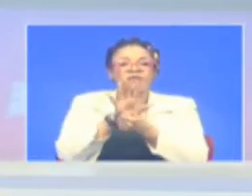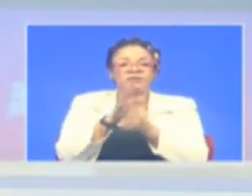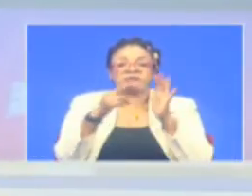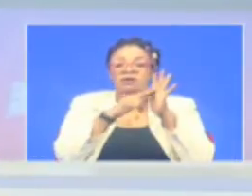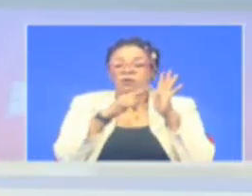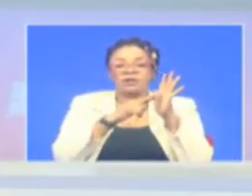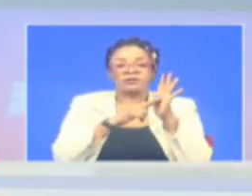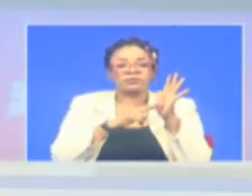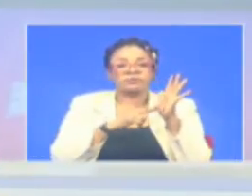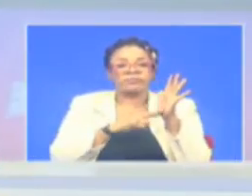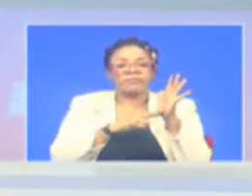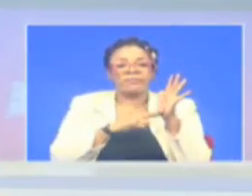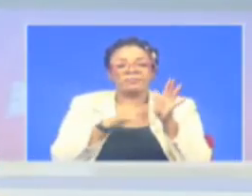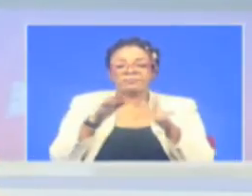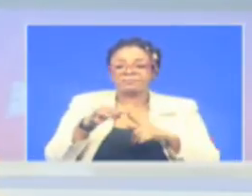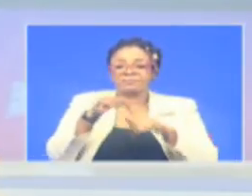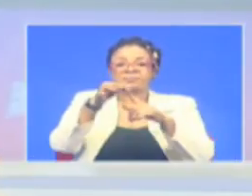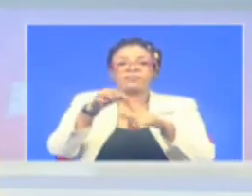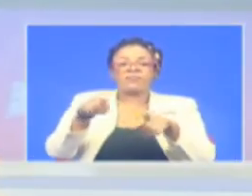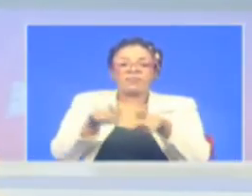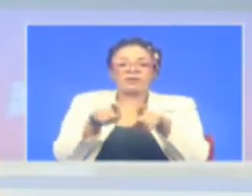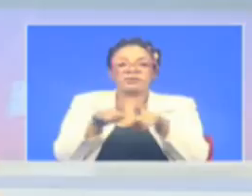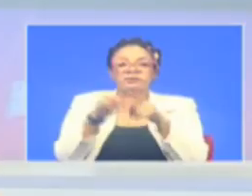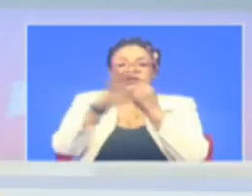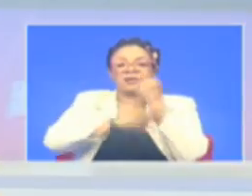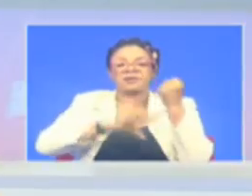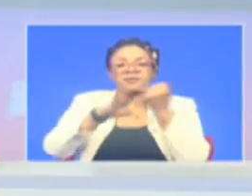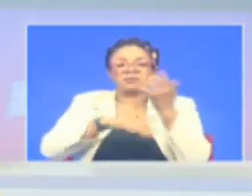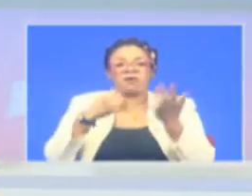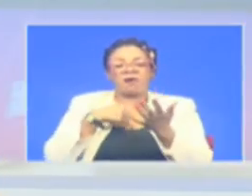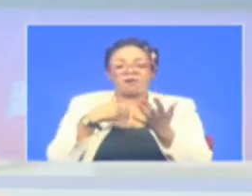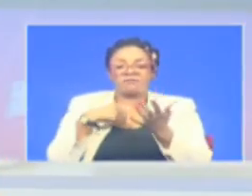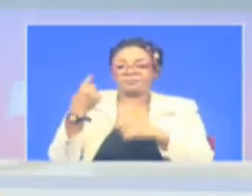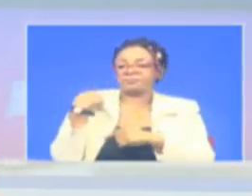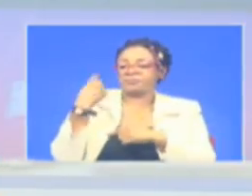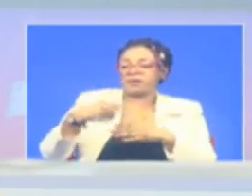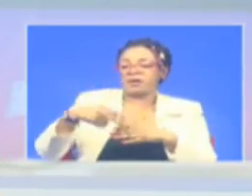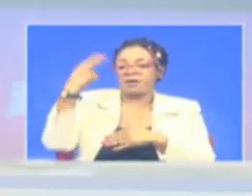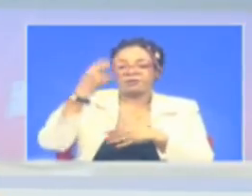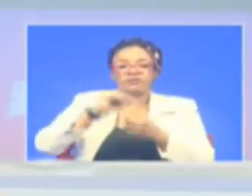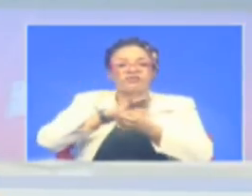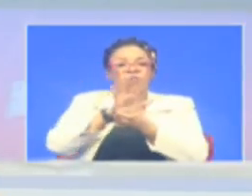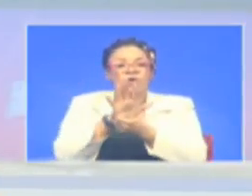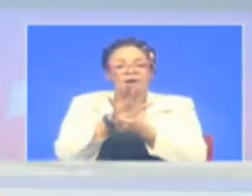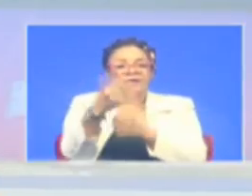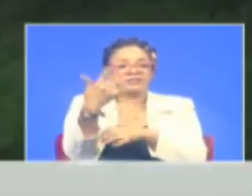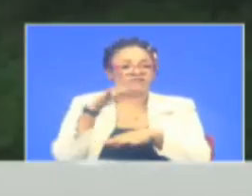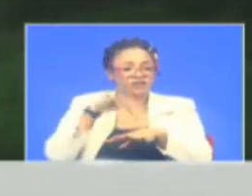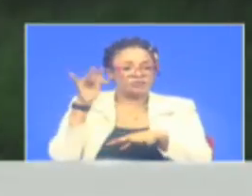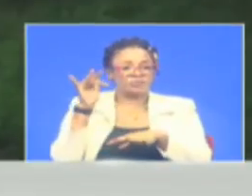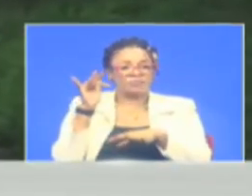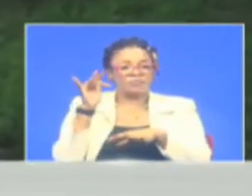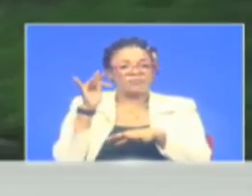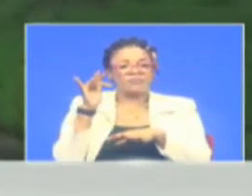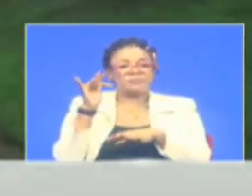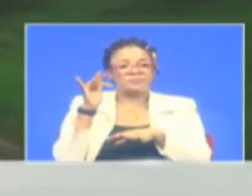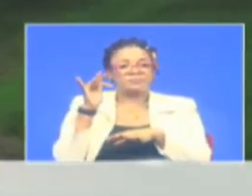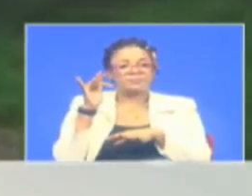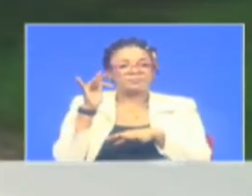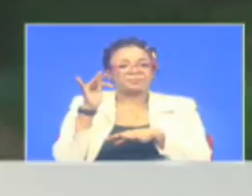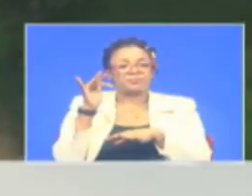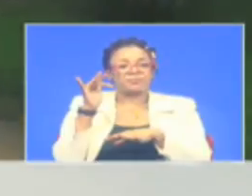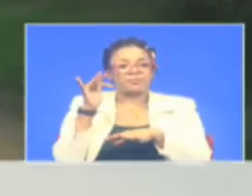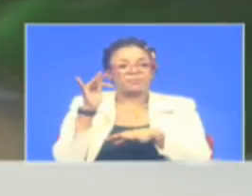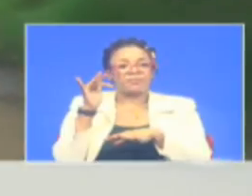regulations, especially as the country records rising numbers of coronavirus infections. It